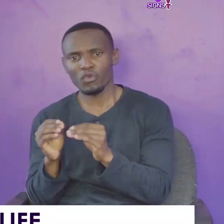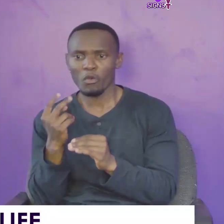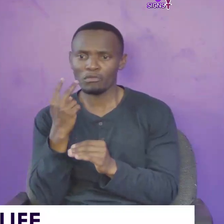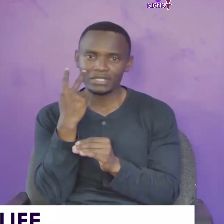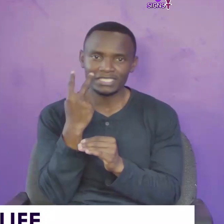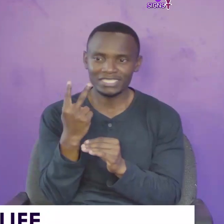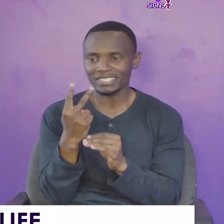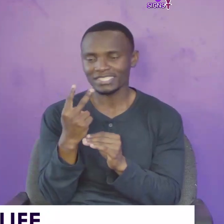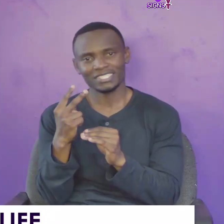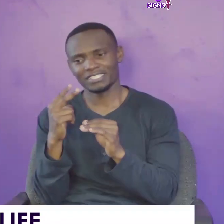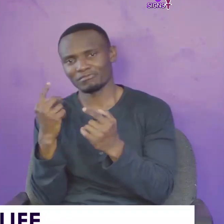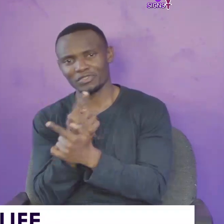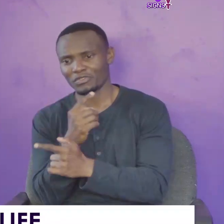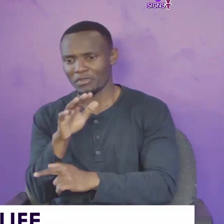lakes and,